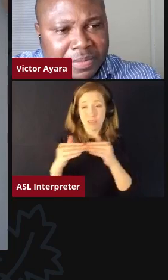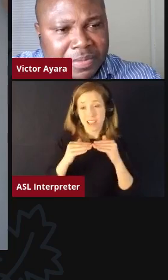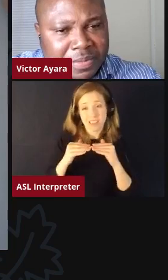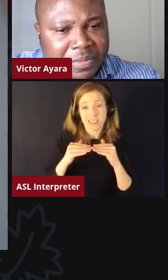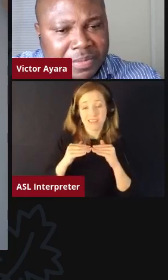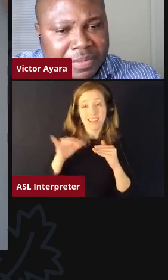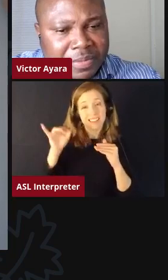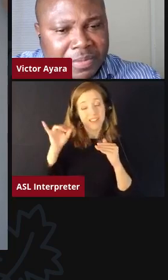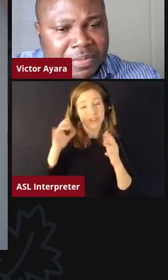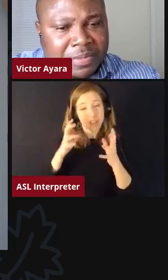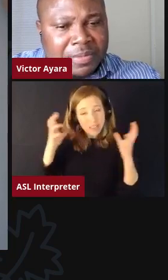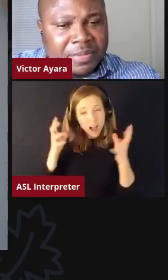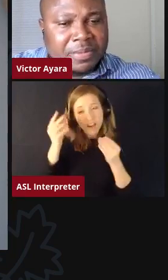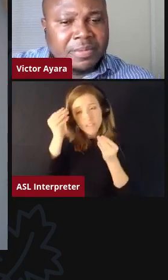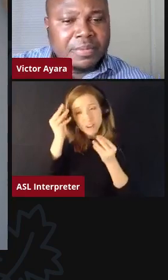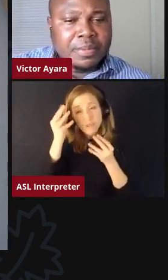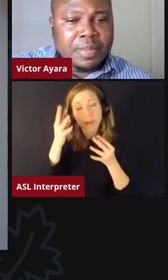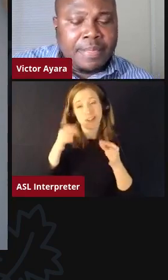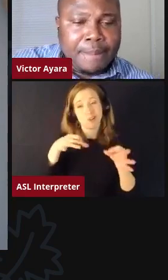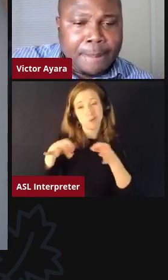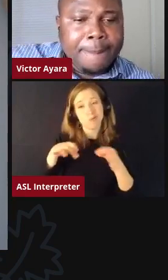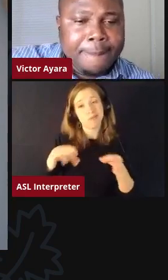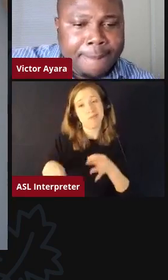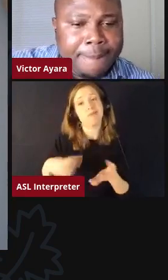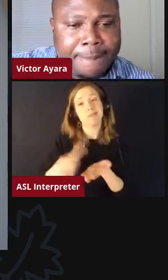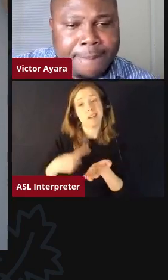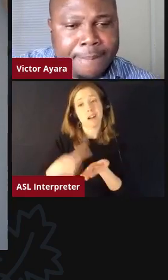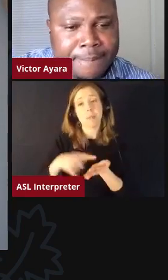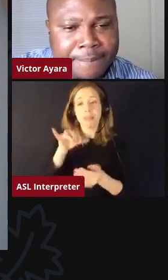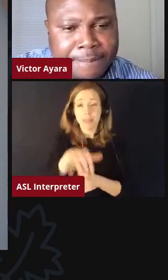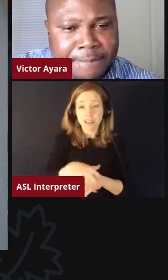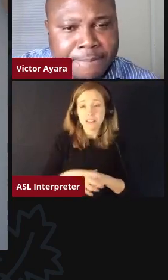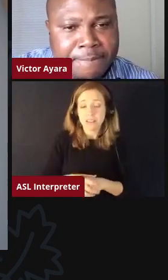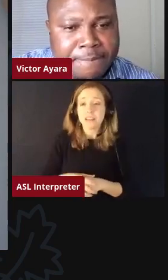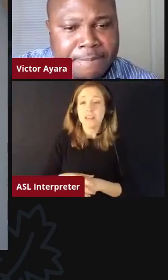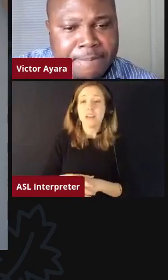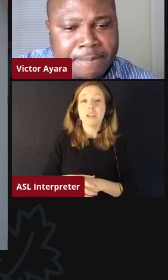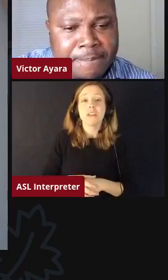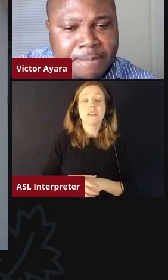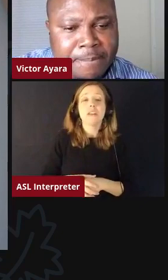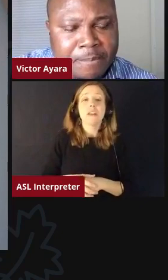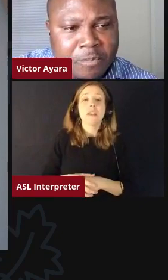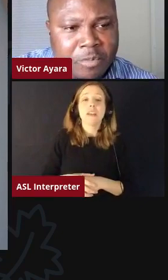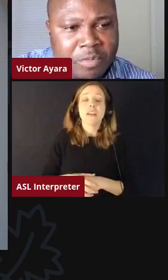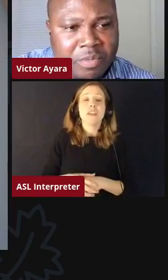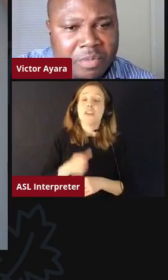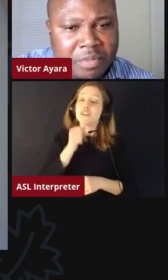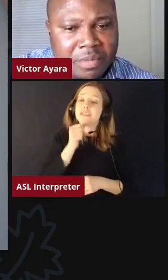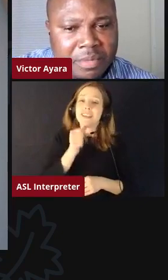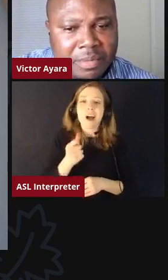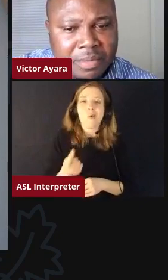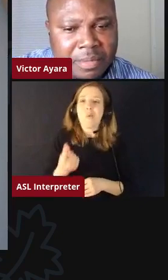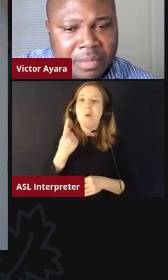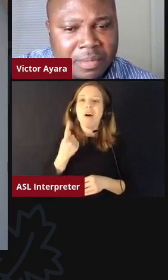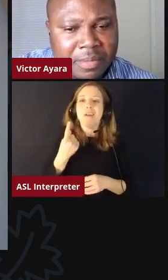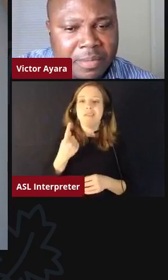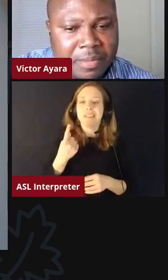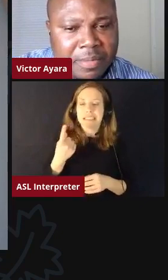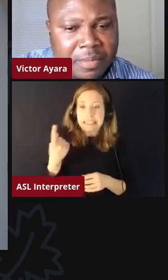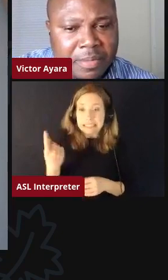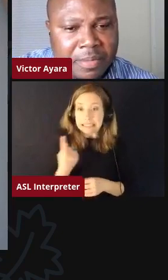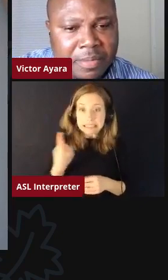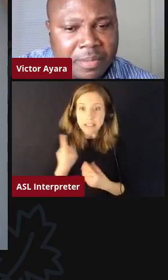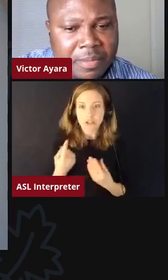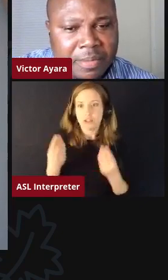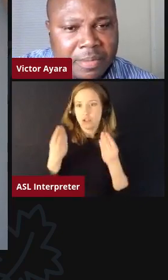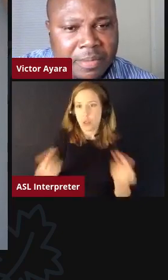isn't a single sort of solution where there's just one way that will get you out. But we're really trying to work on that kind of